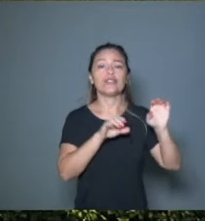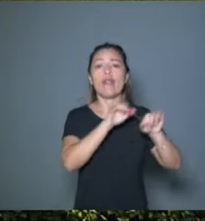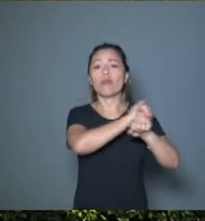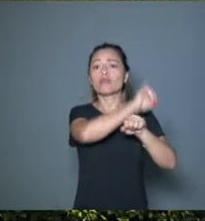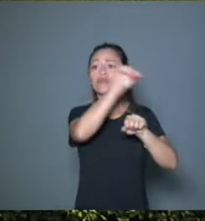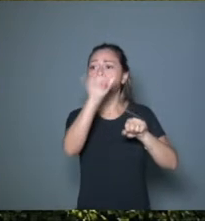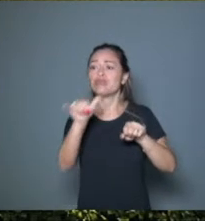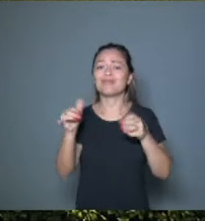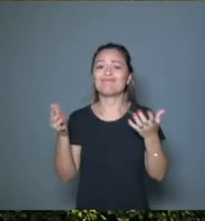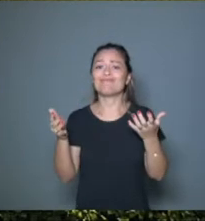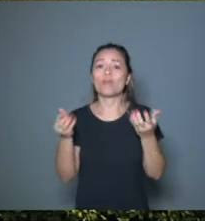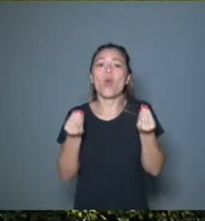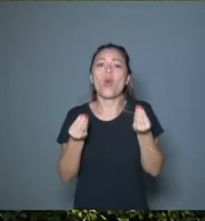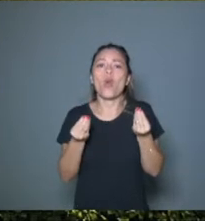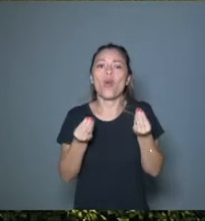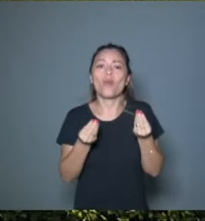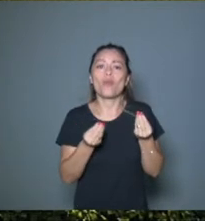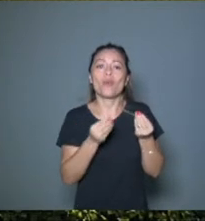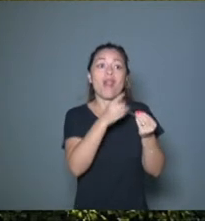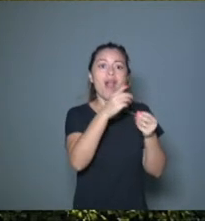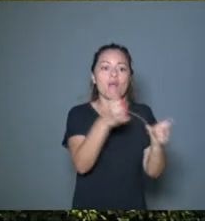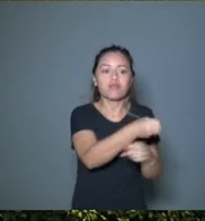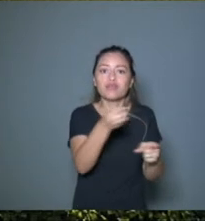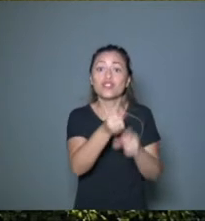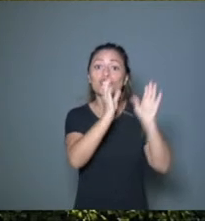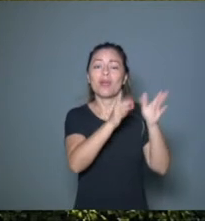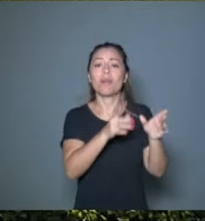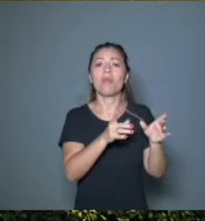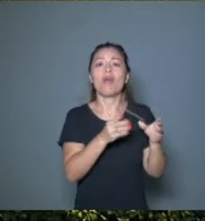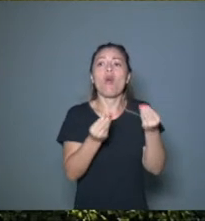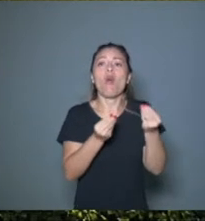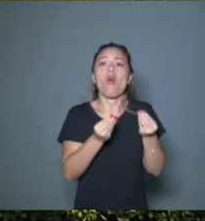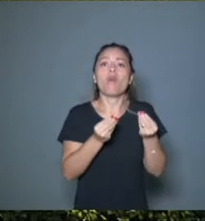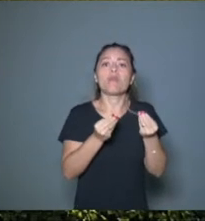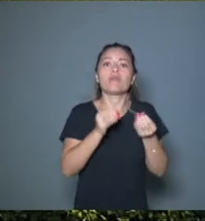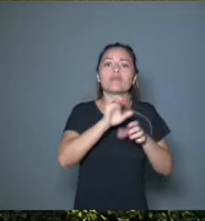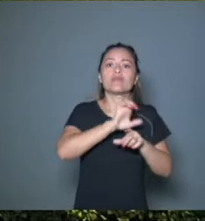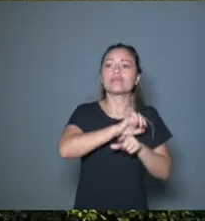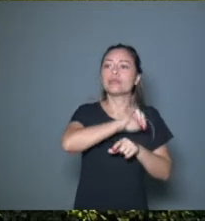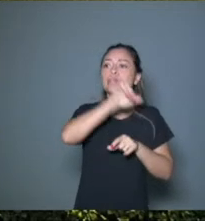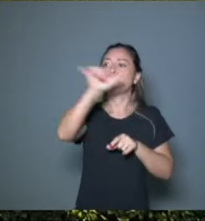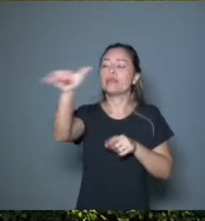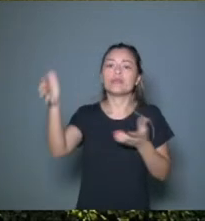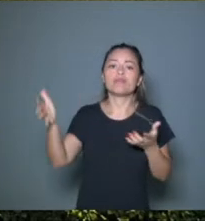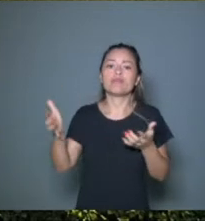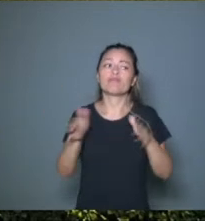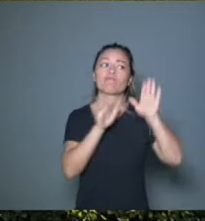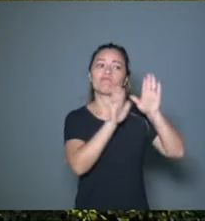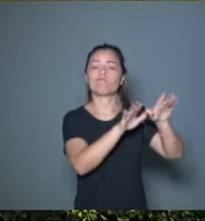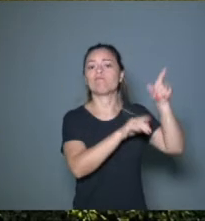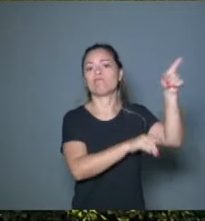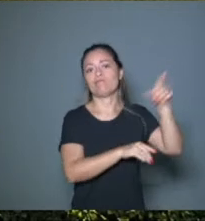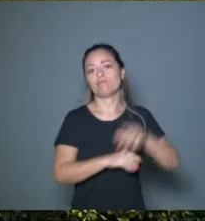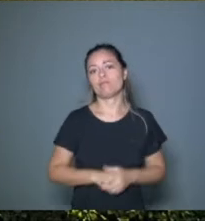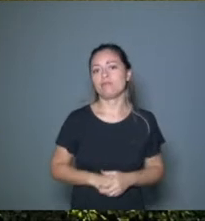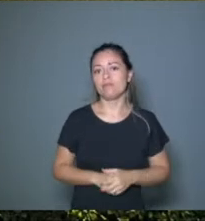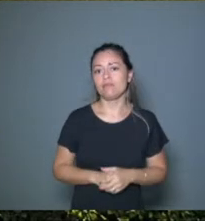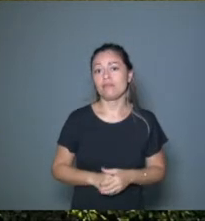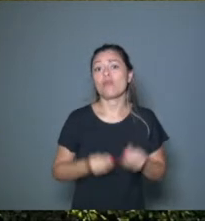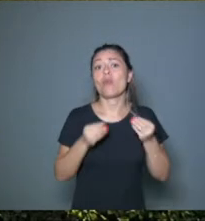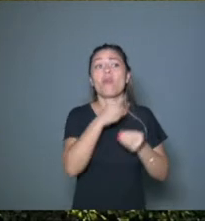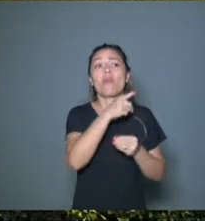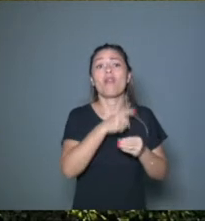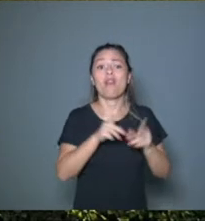for corn exports, the corn that was already harvested, but will not be sent to other countries.